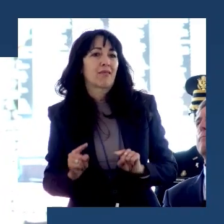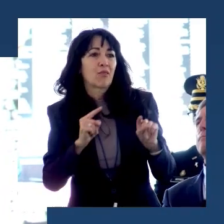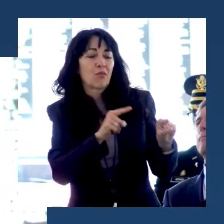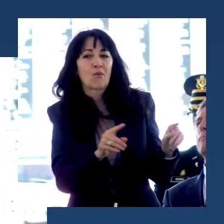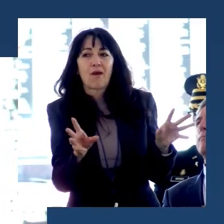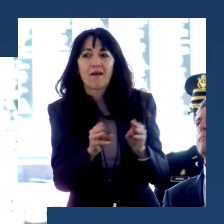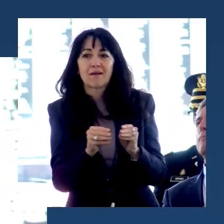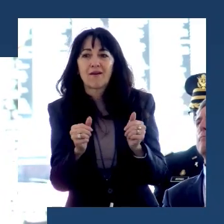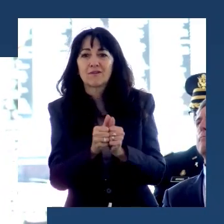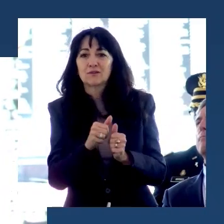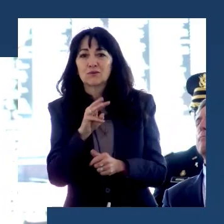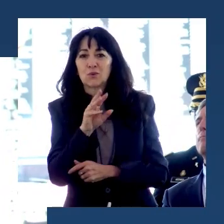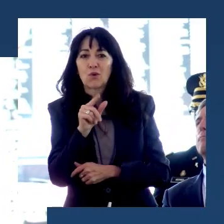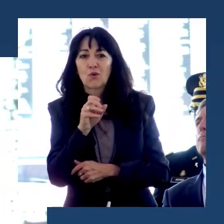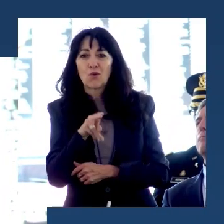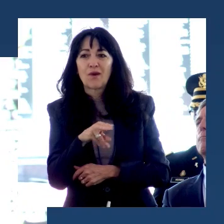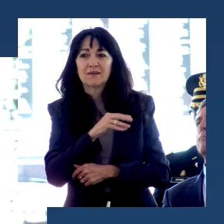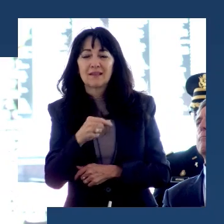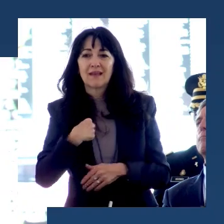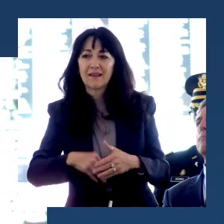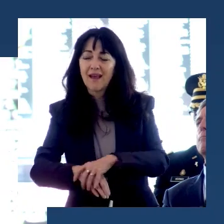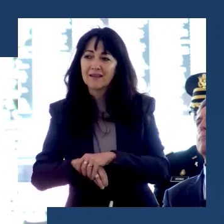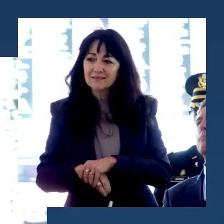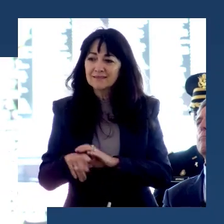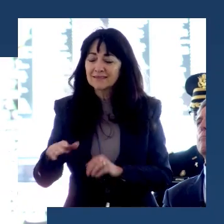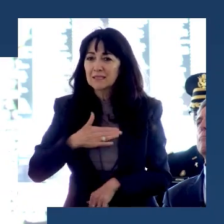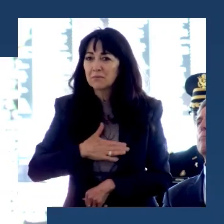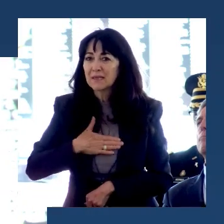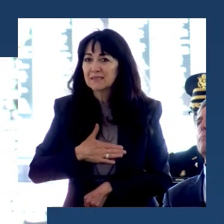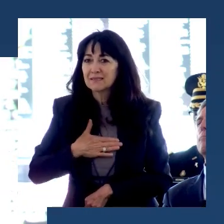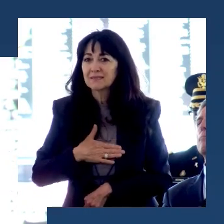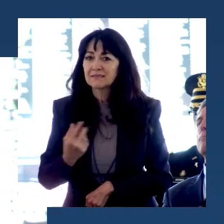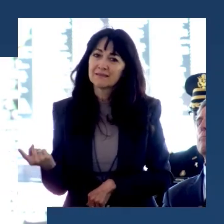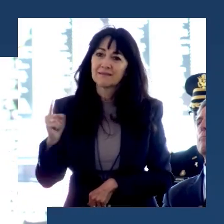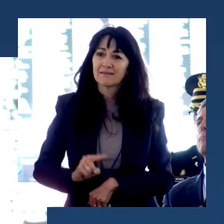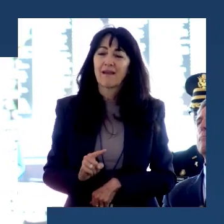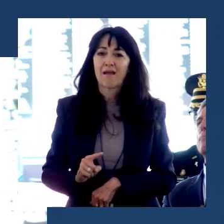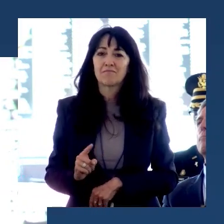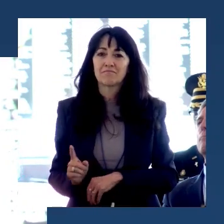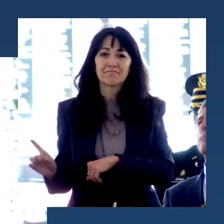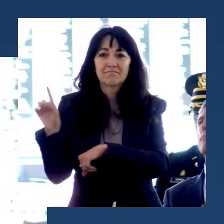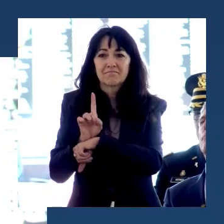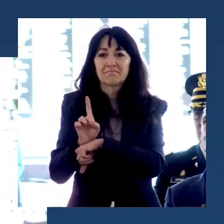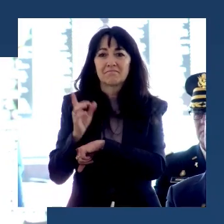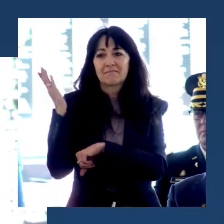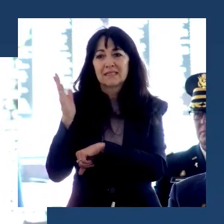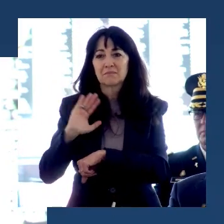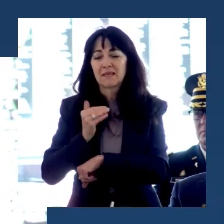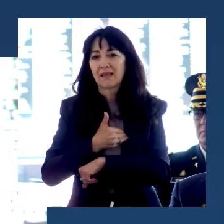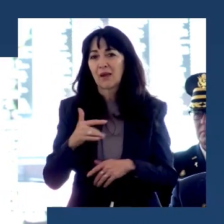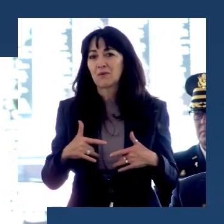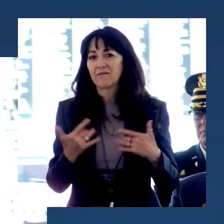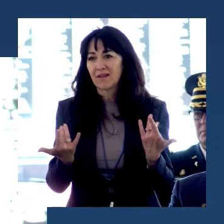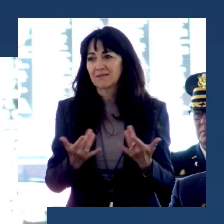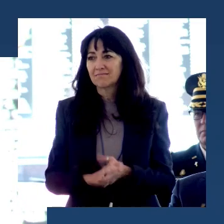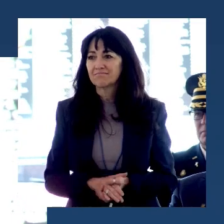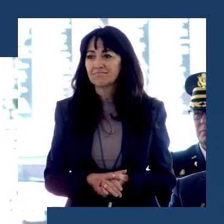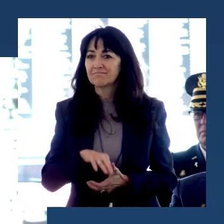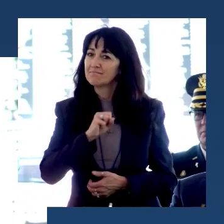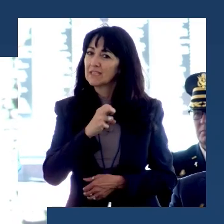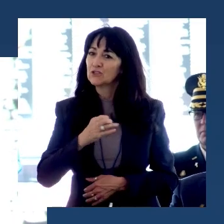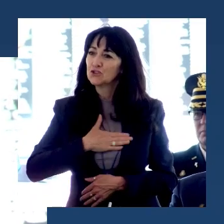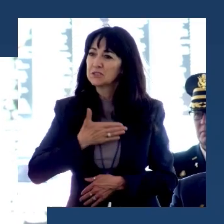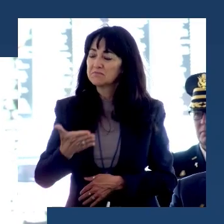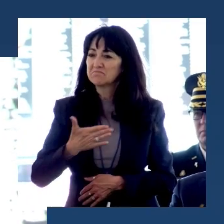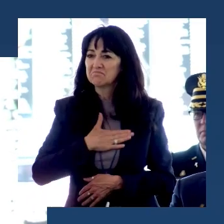Ms. Wilson and grabbed her arm by the arm and said, please, please, please, please come speak at our event. And she was nice